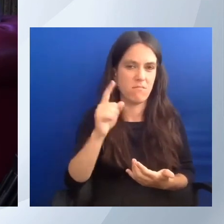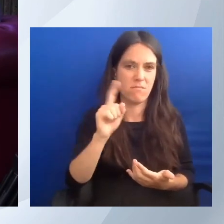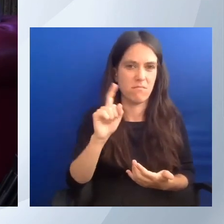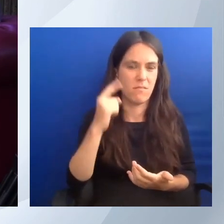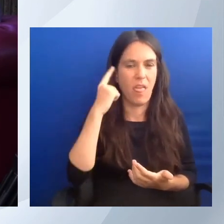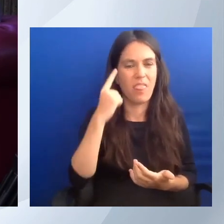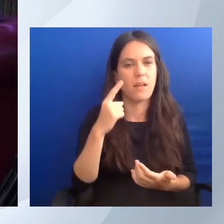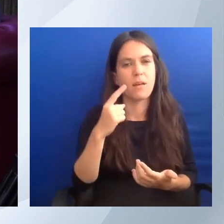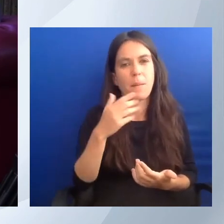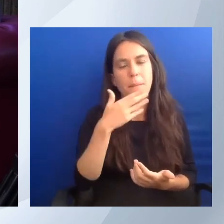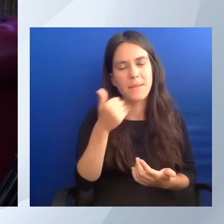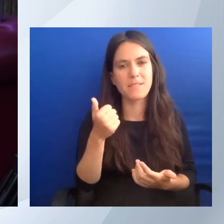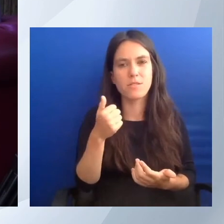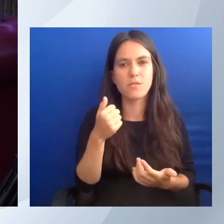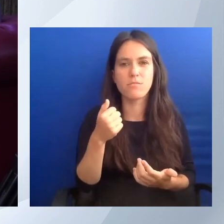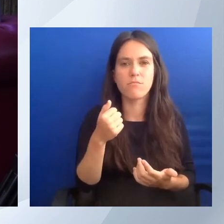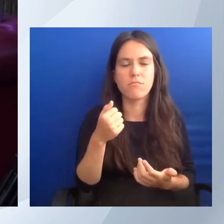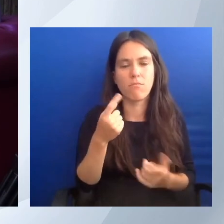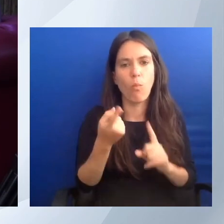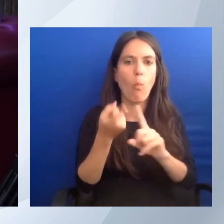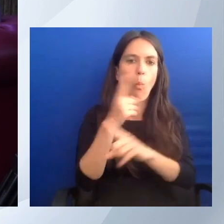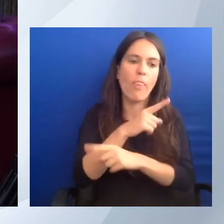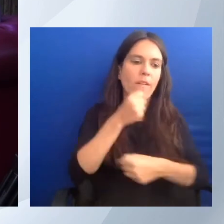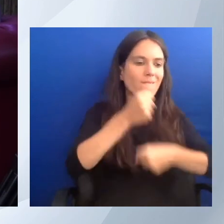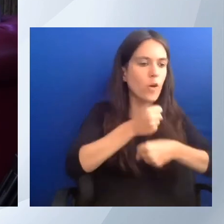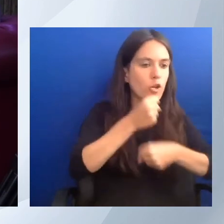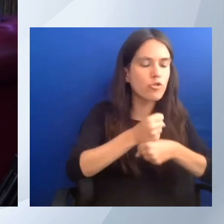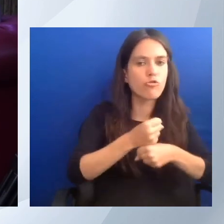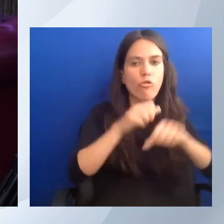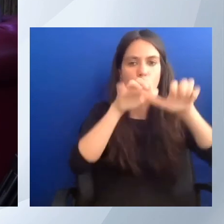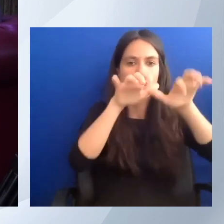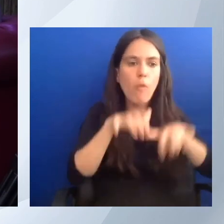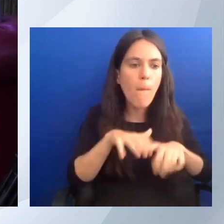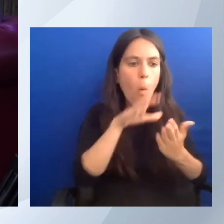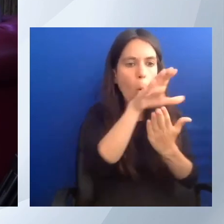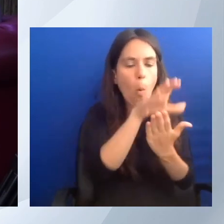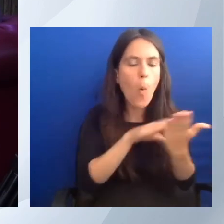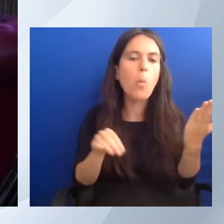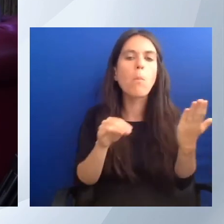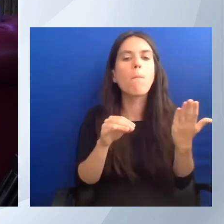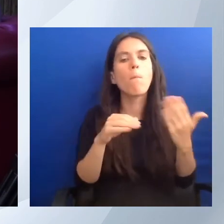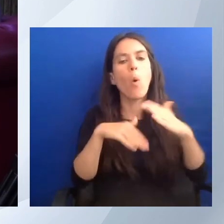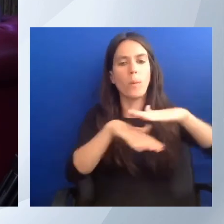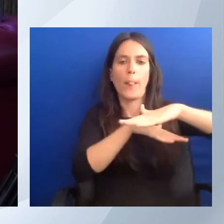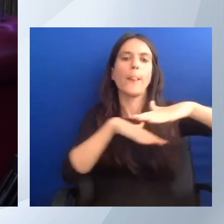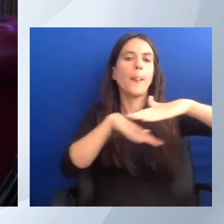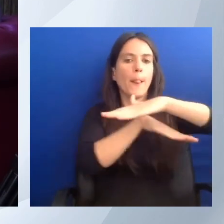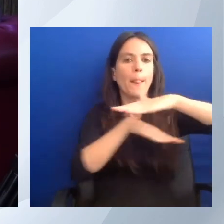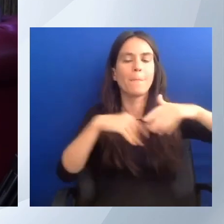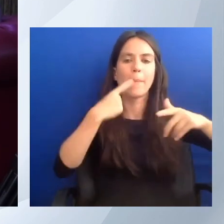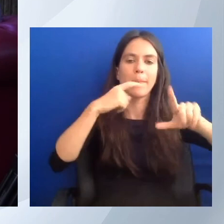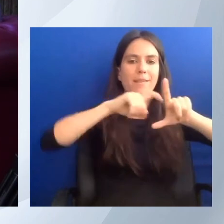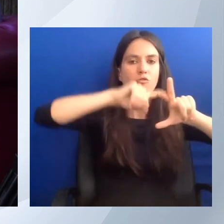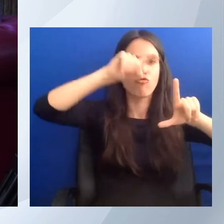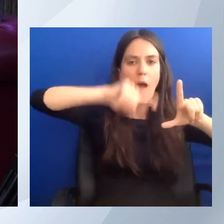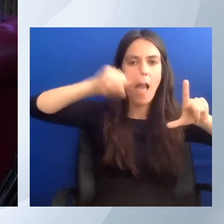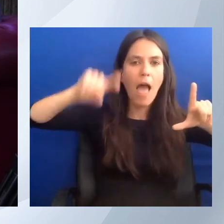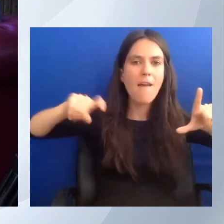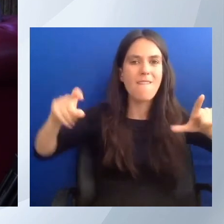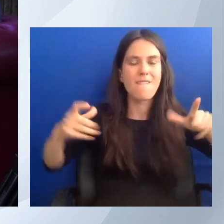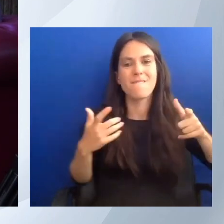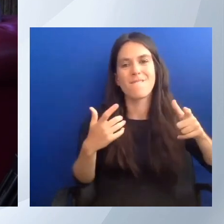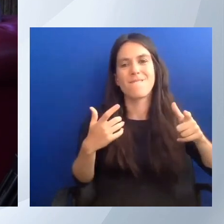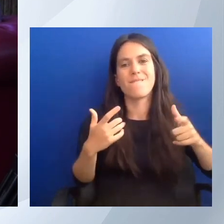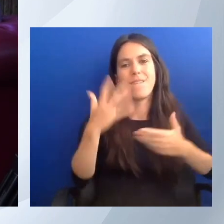writing a function or writing a webhook isn't really that complex. I mean, there is the graph where you can just say, give me a page. You have SharePoint